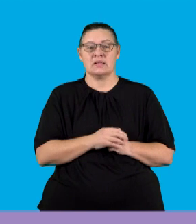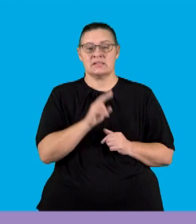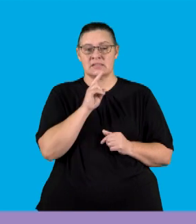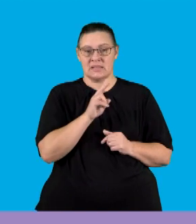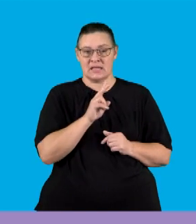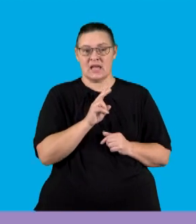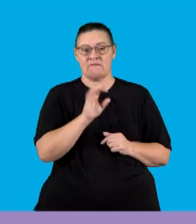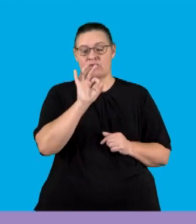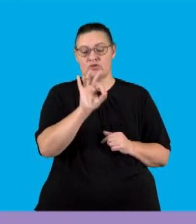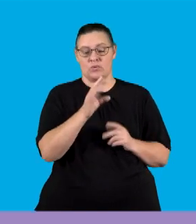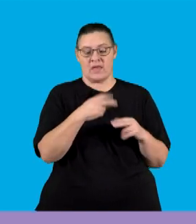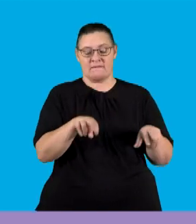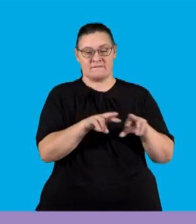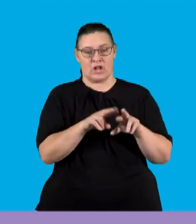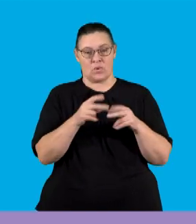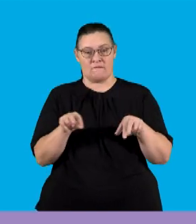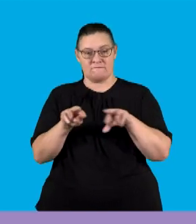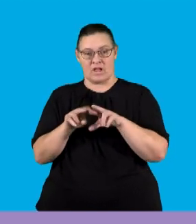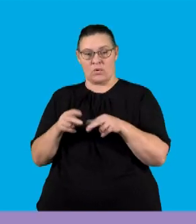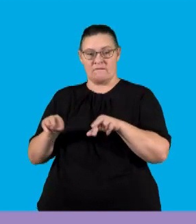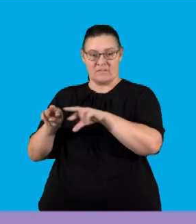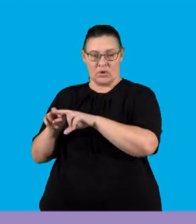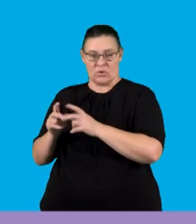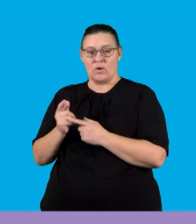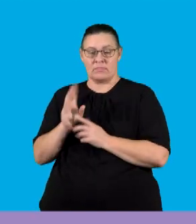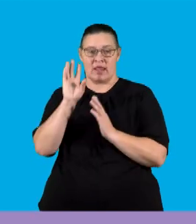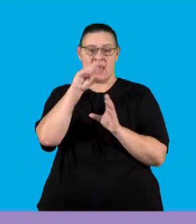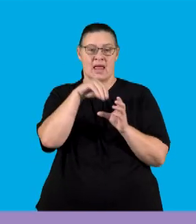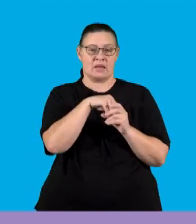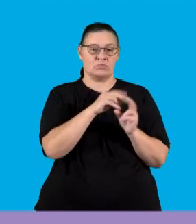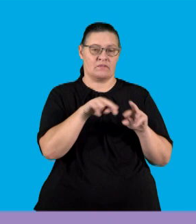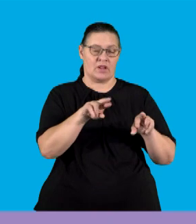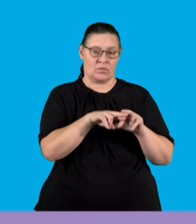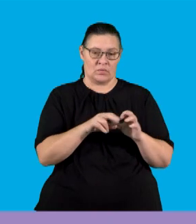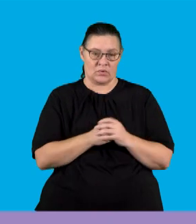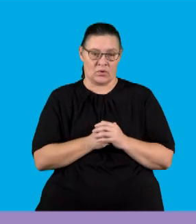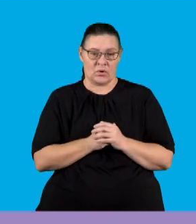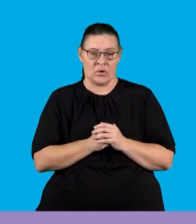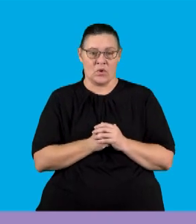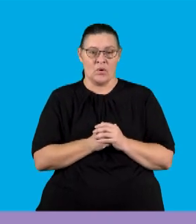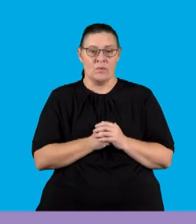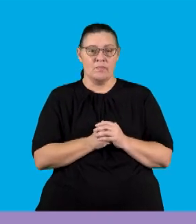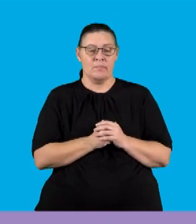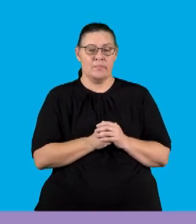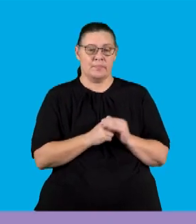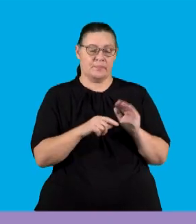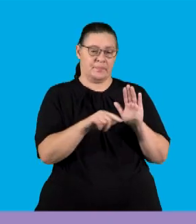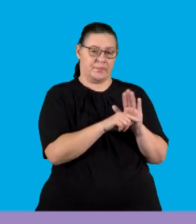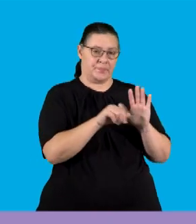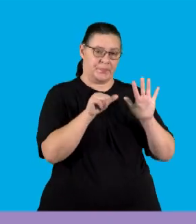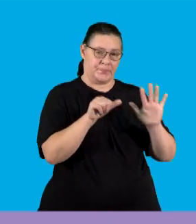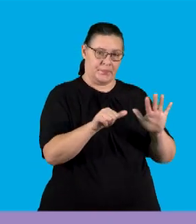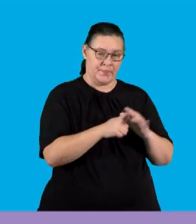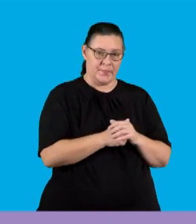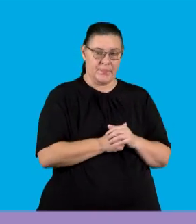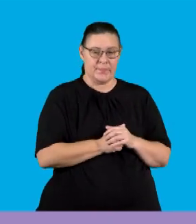see that we have three values that we have been given that are the input values. So we have a